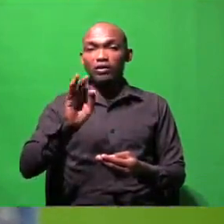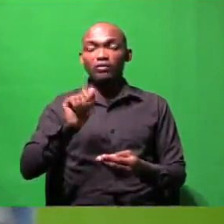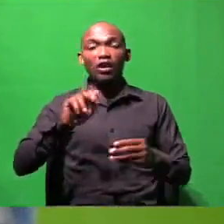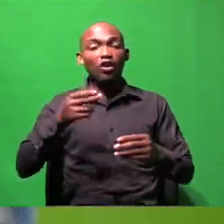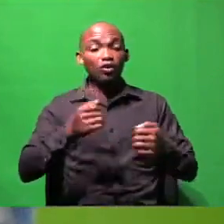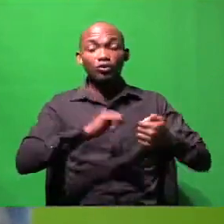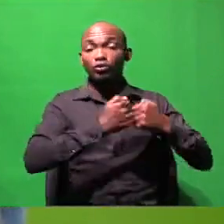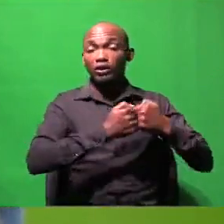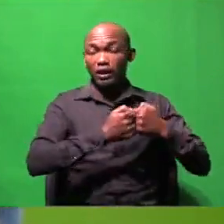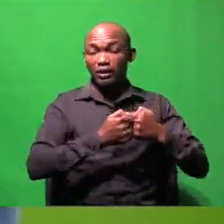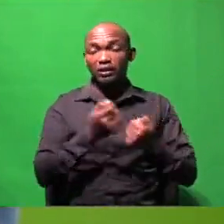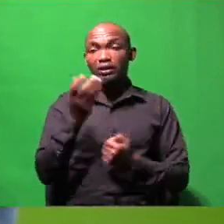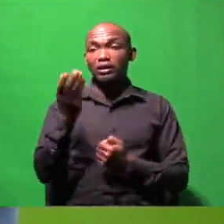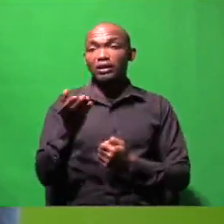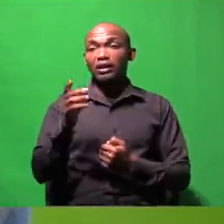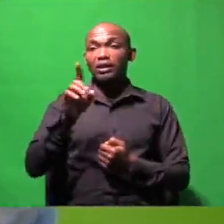Dalton theory